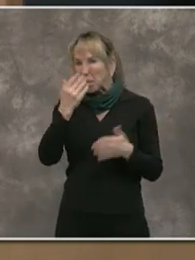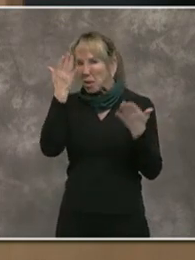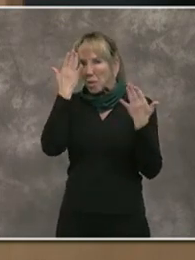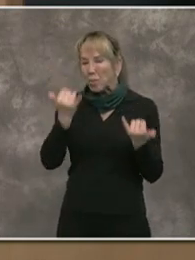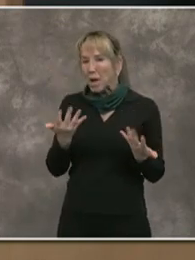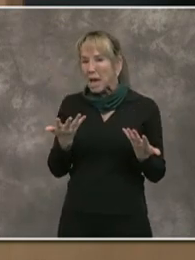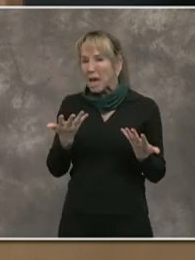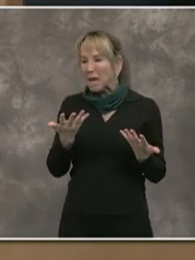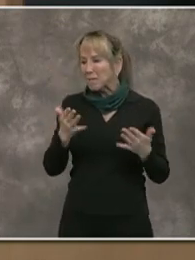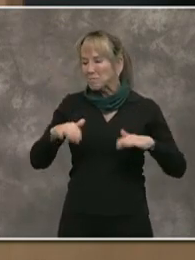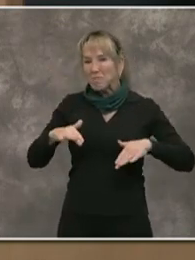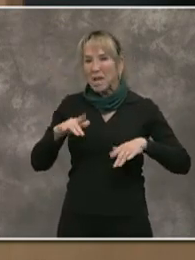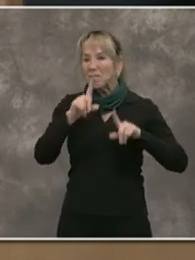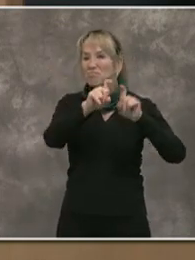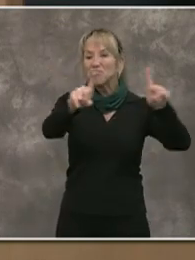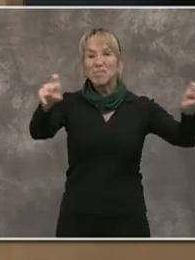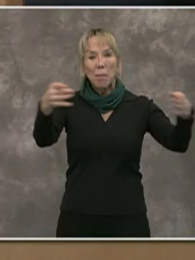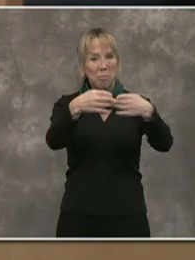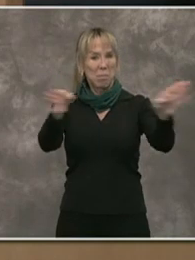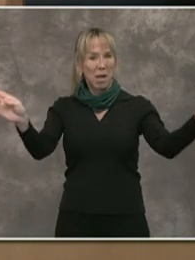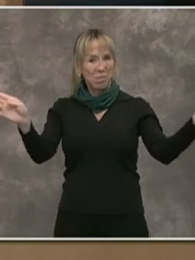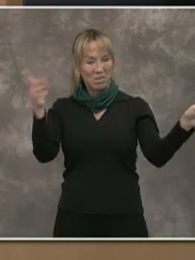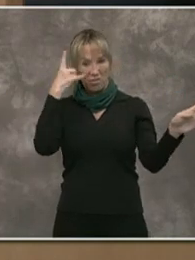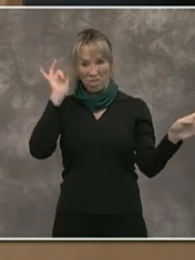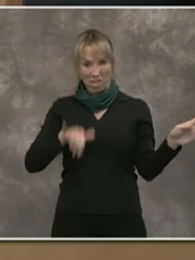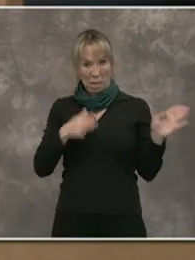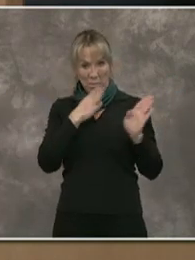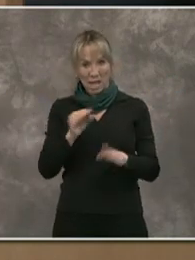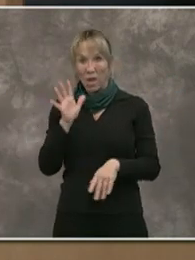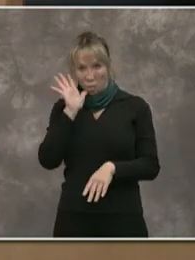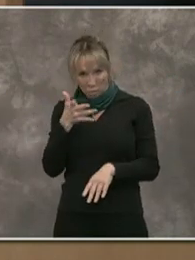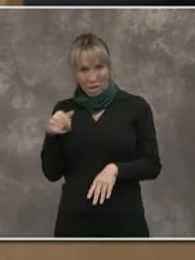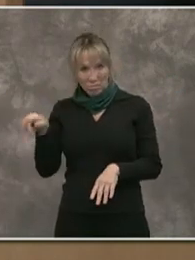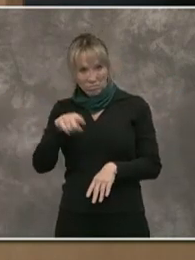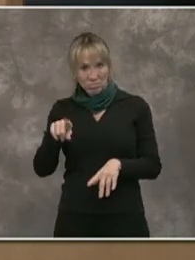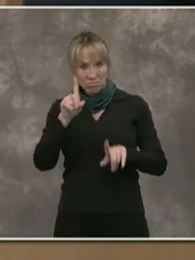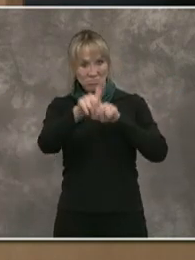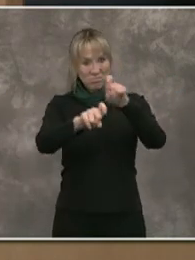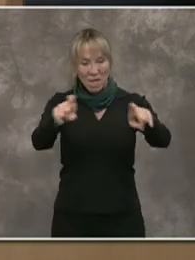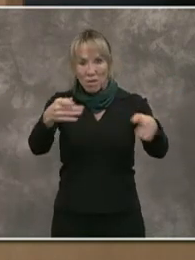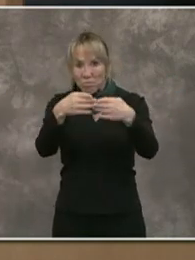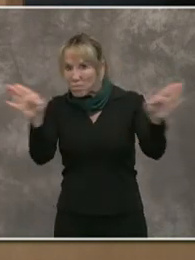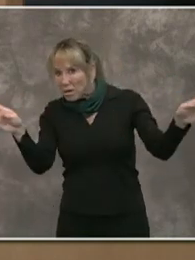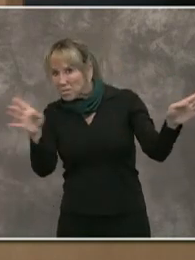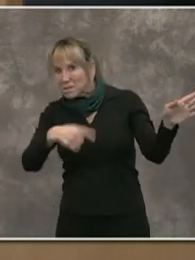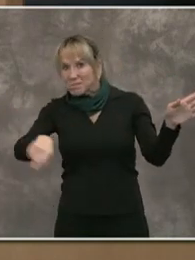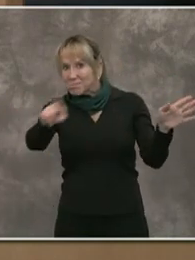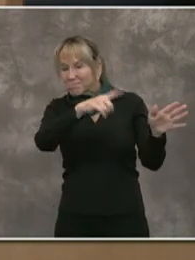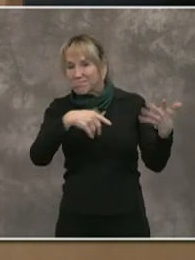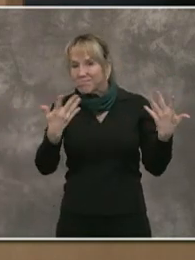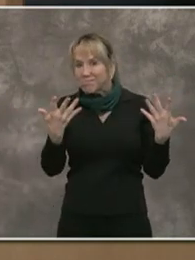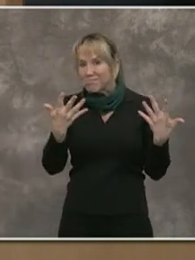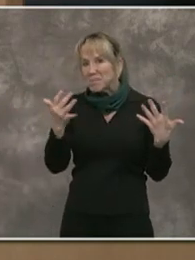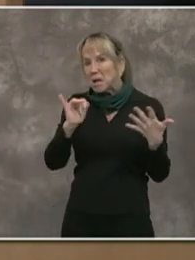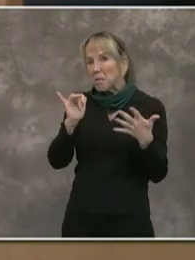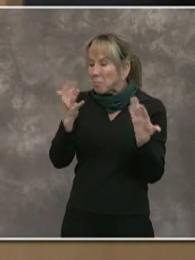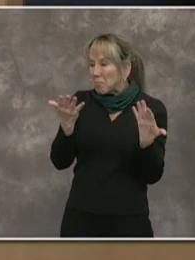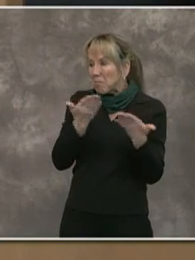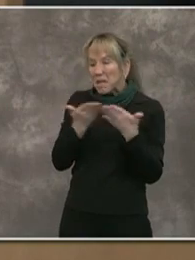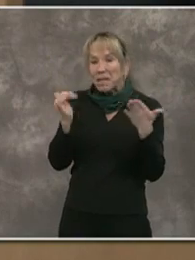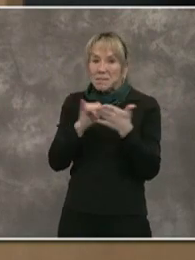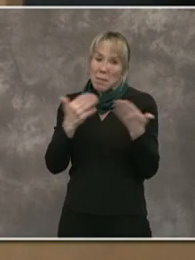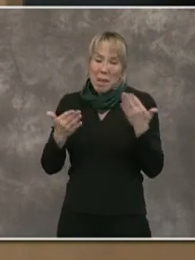gotten public input for that plan yet, and will you get public input on that plan? Seems like something the community would want to weigh in